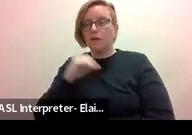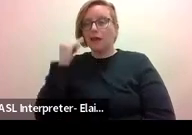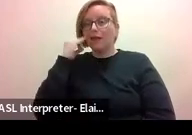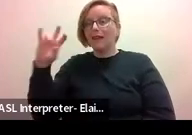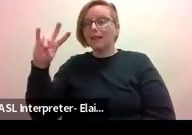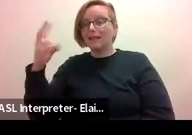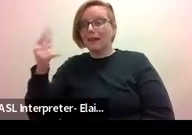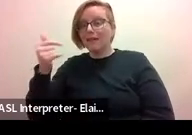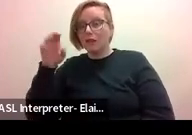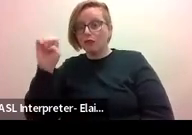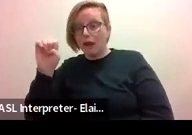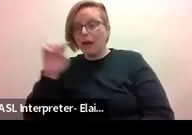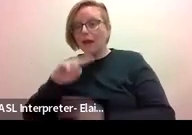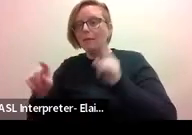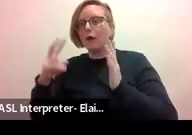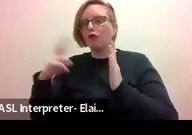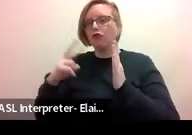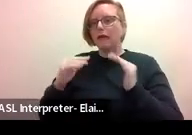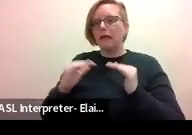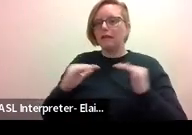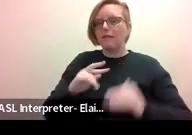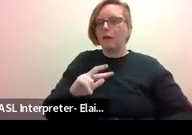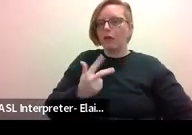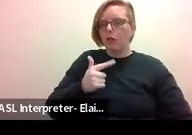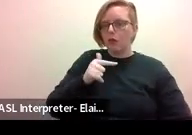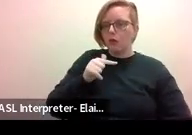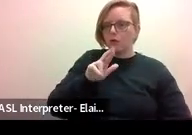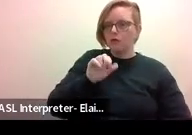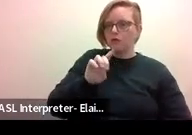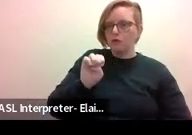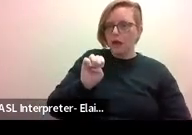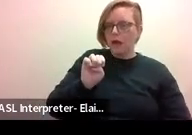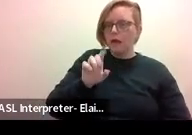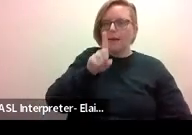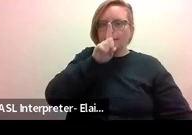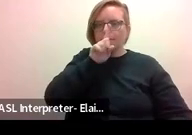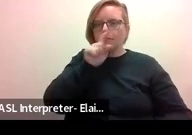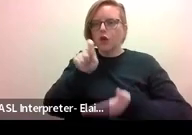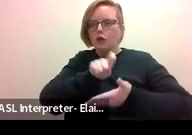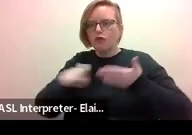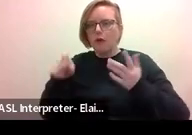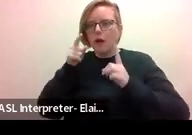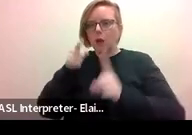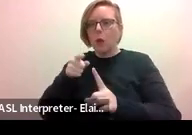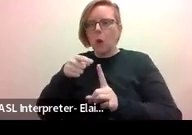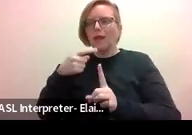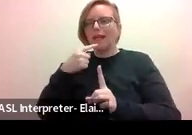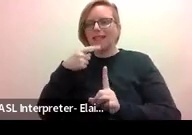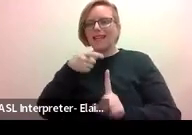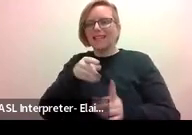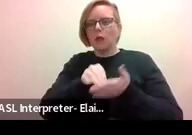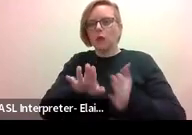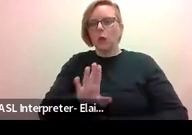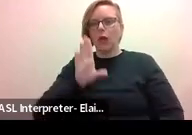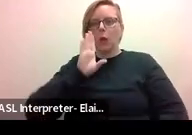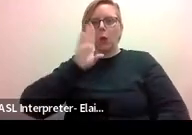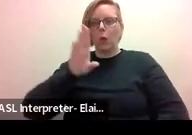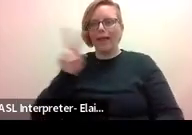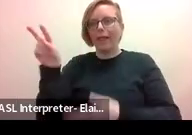level. You wouldn't write a goal that says student will read at a seventh grade